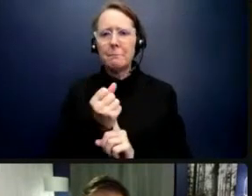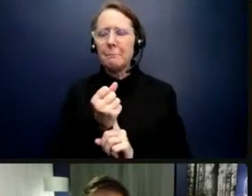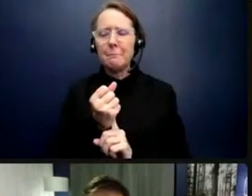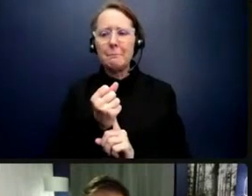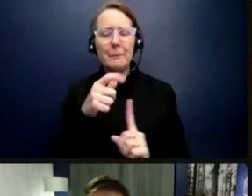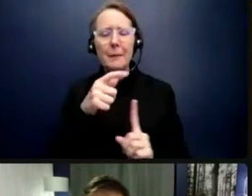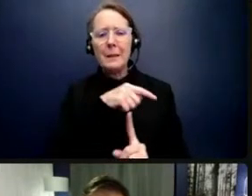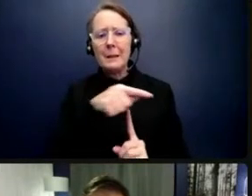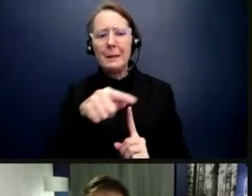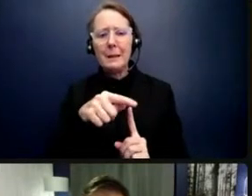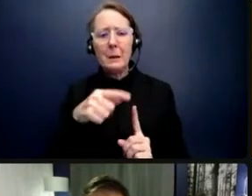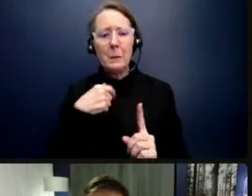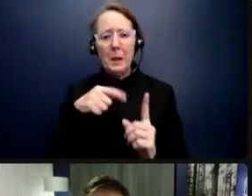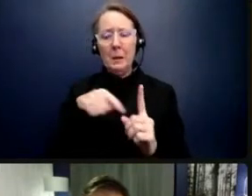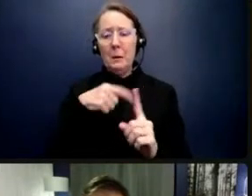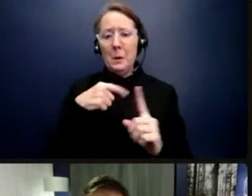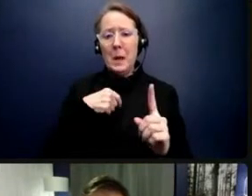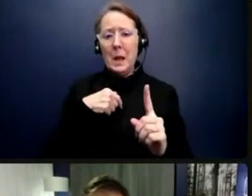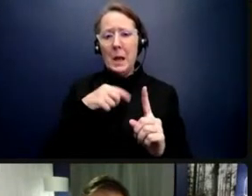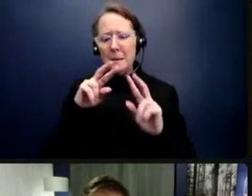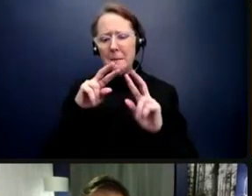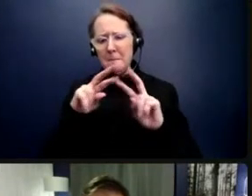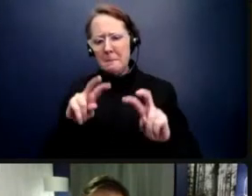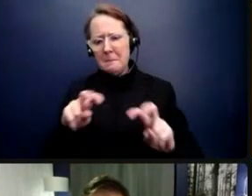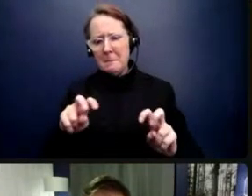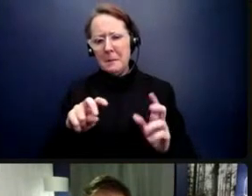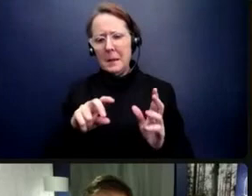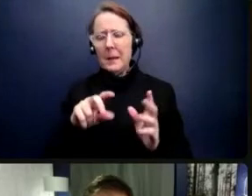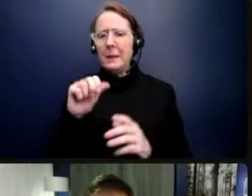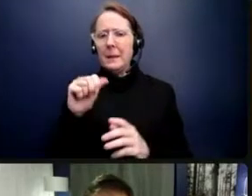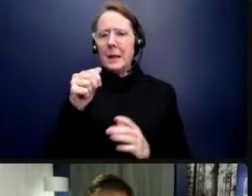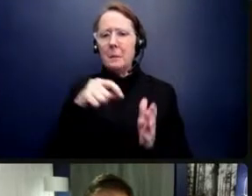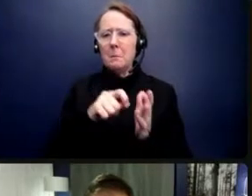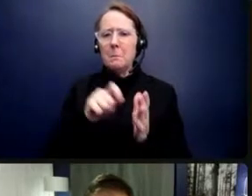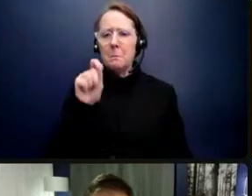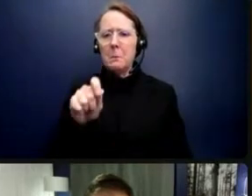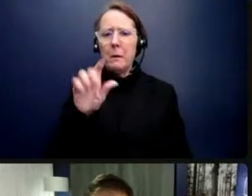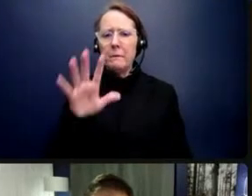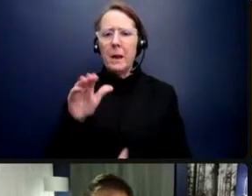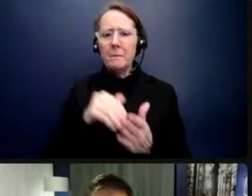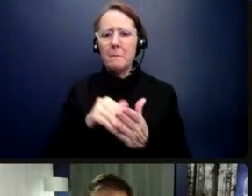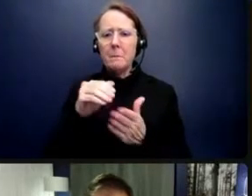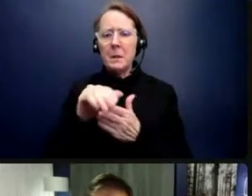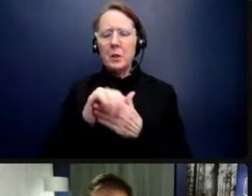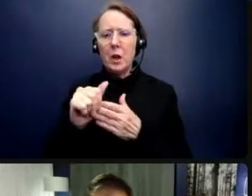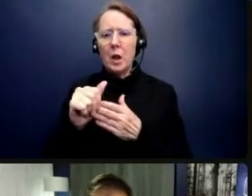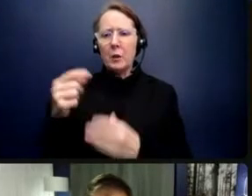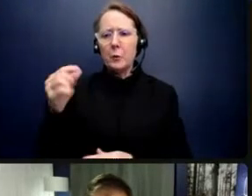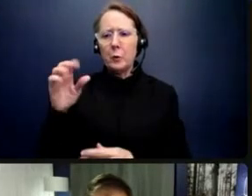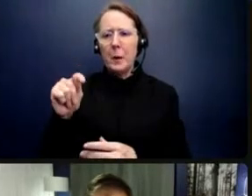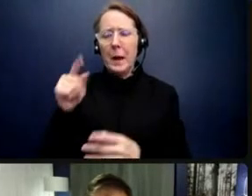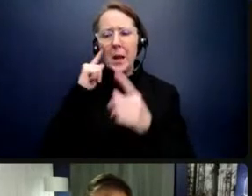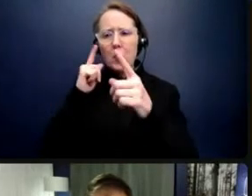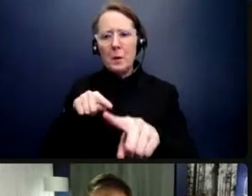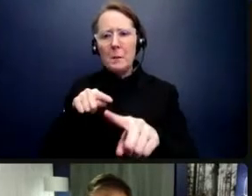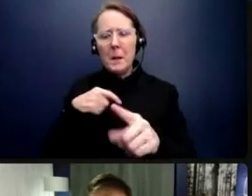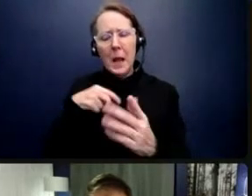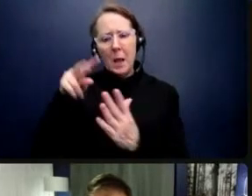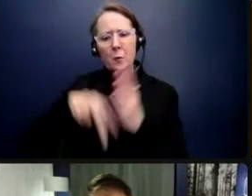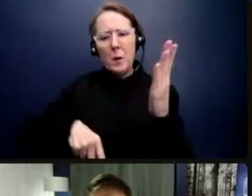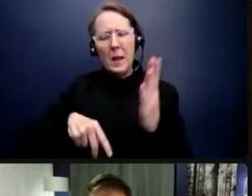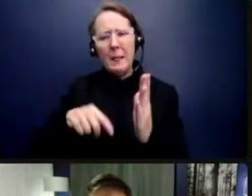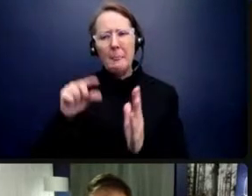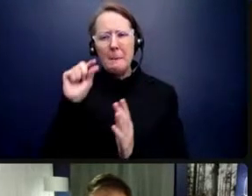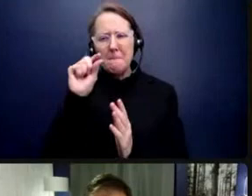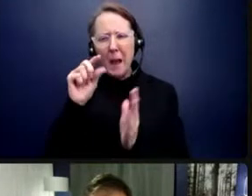frankly, when I take a look at the $10.5 million grant agreement, when I read the fine print, I think it is a stretch